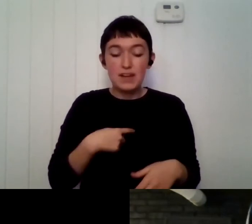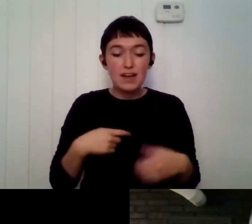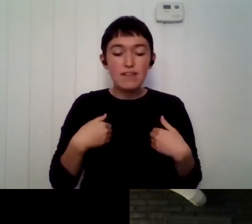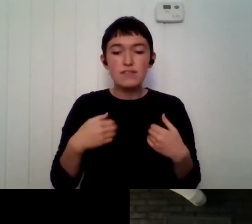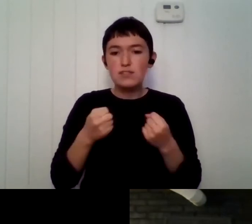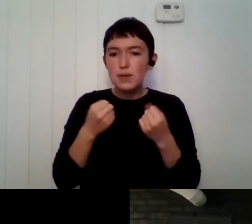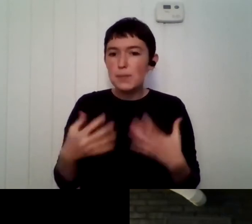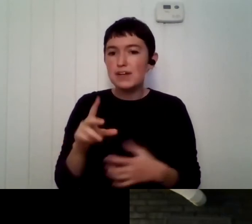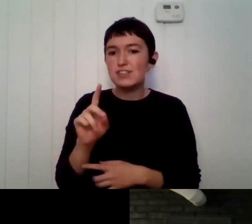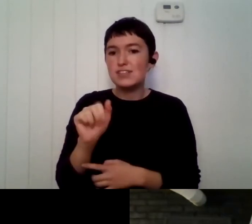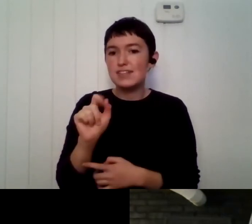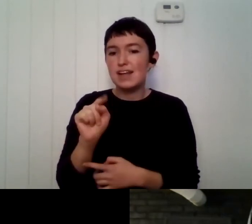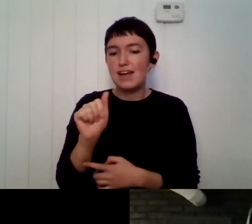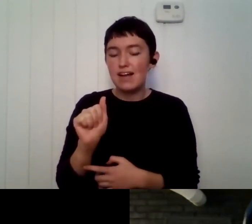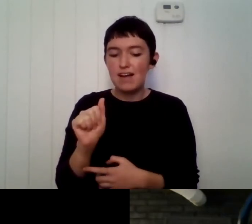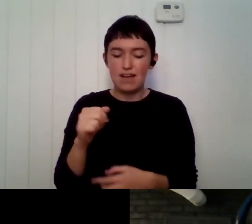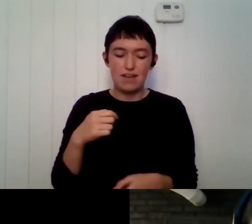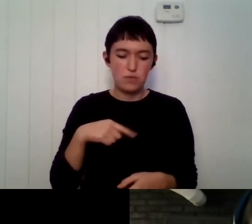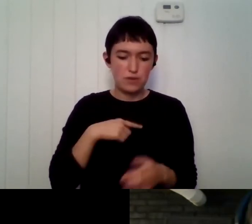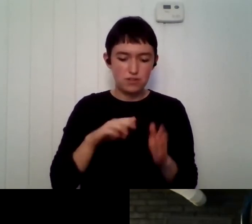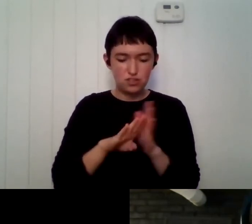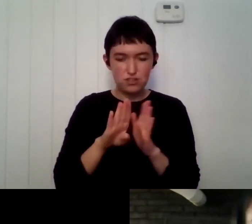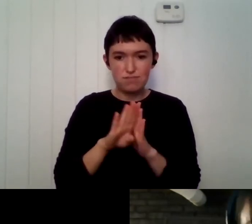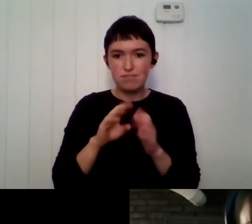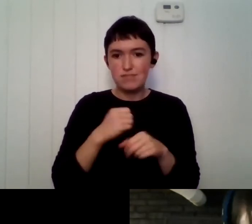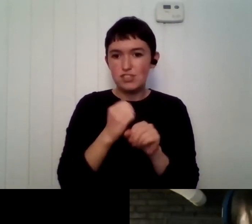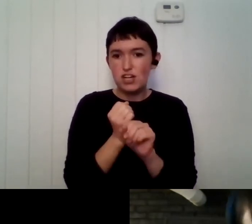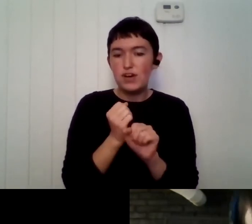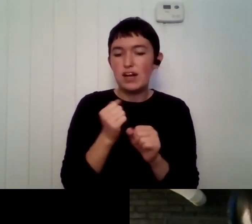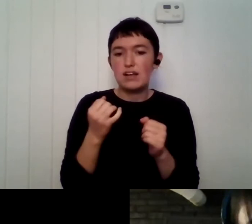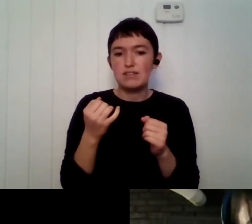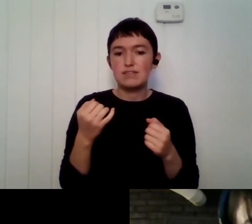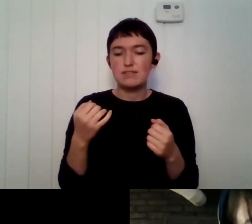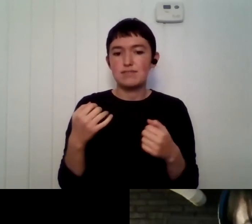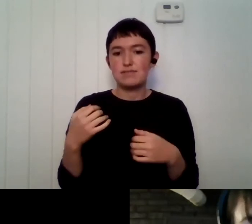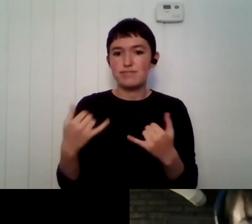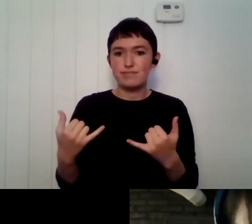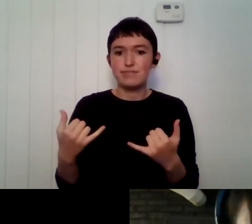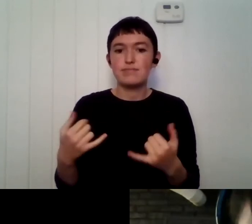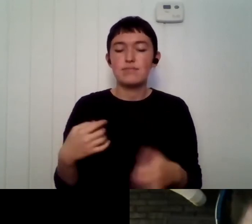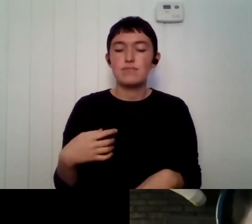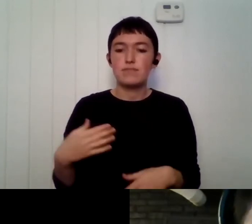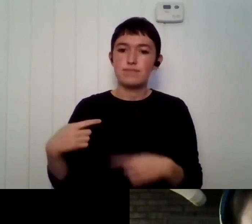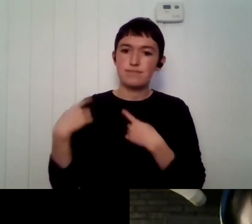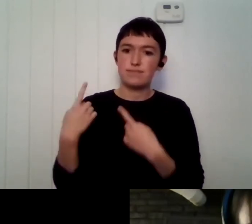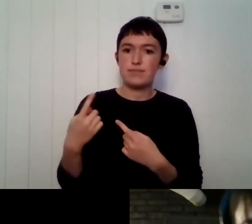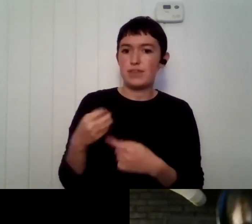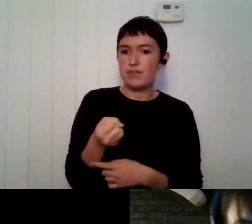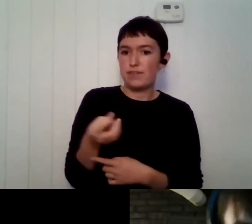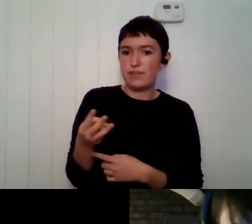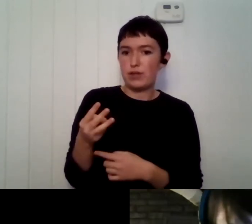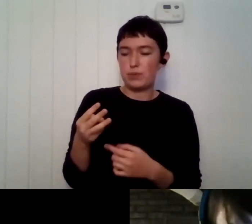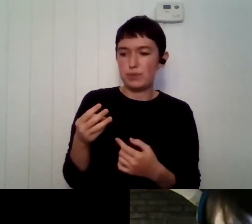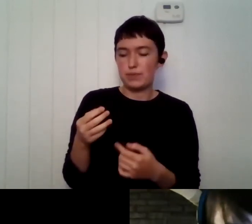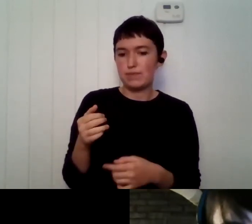we're generating these days, and so much data which we have generated over the past few decades, that I really think the